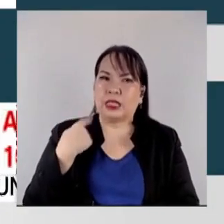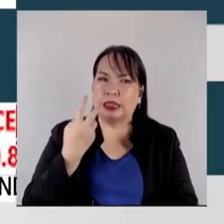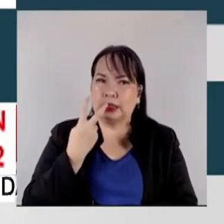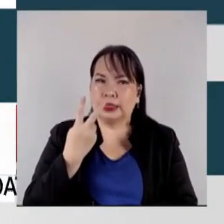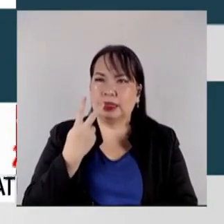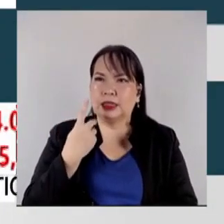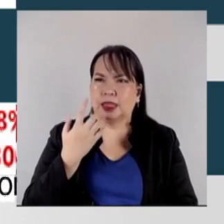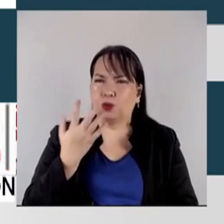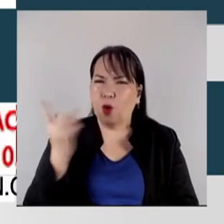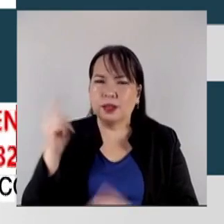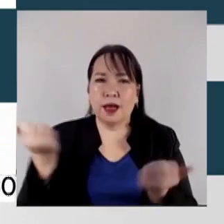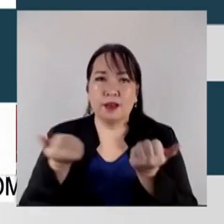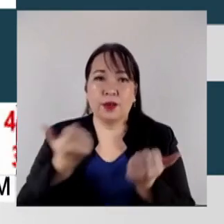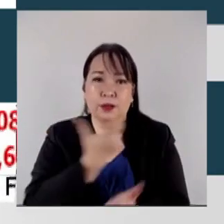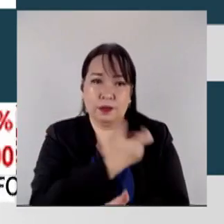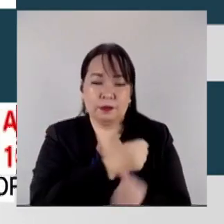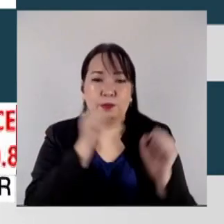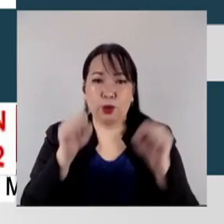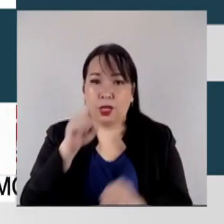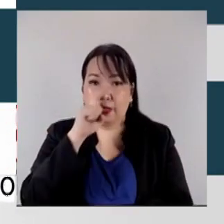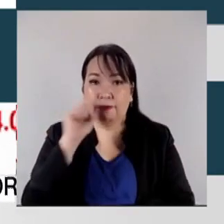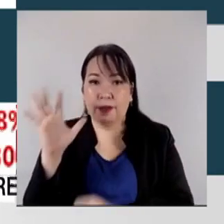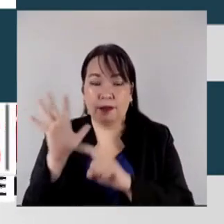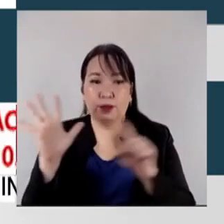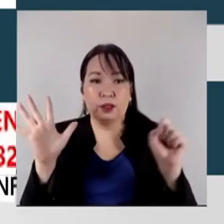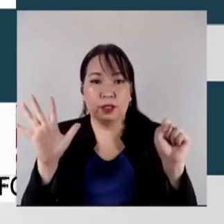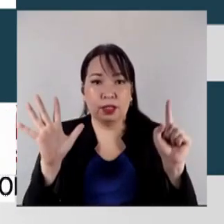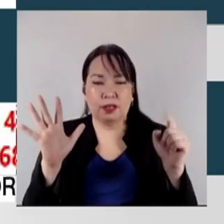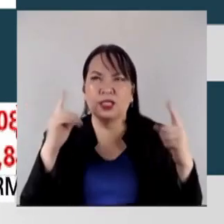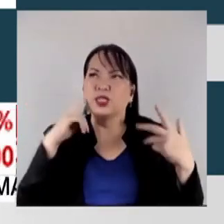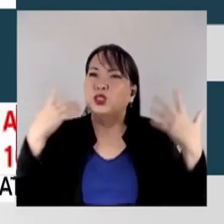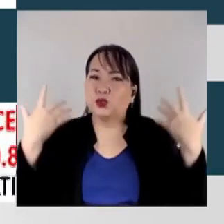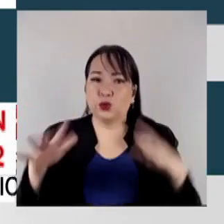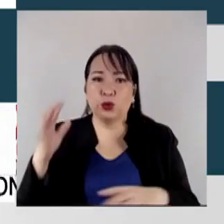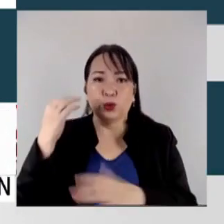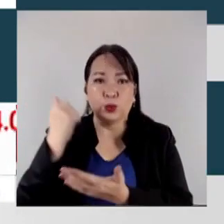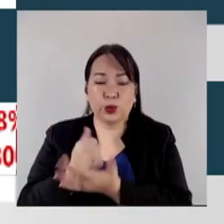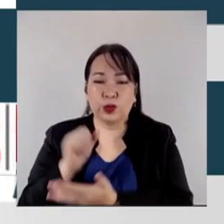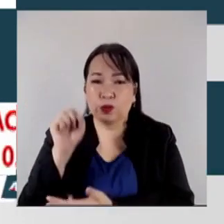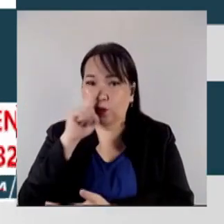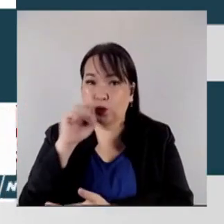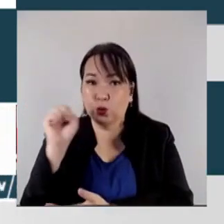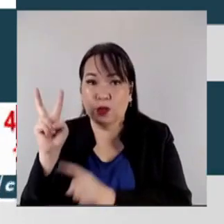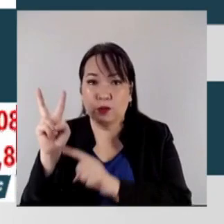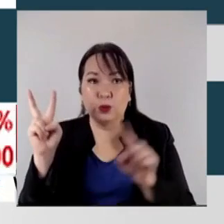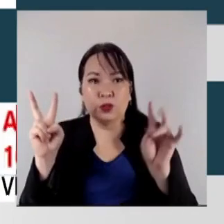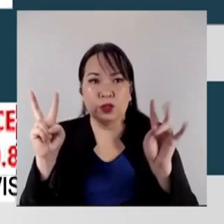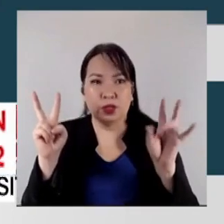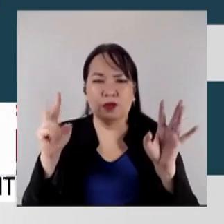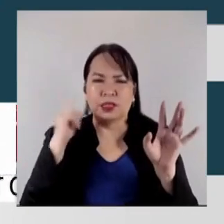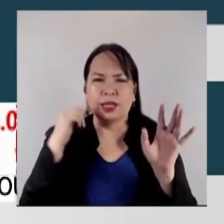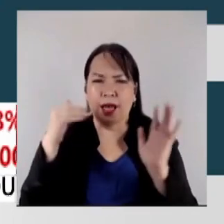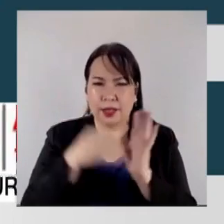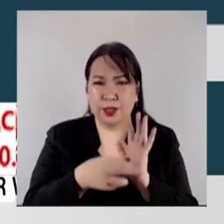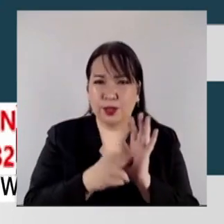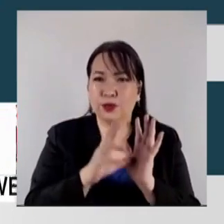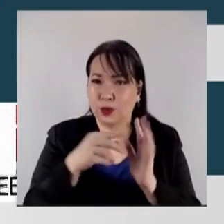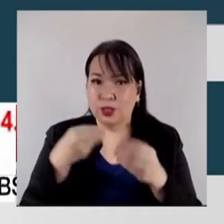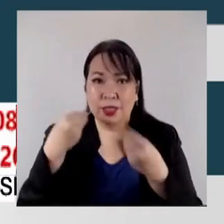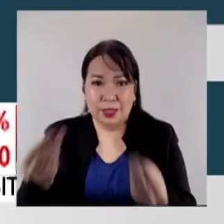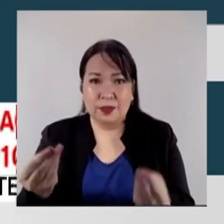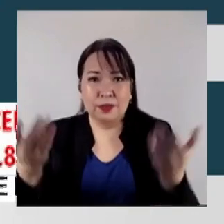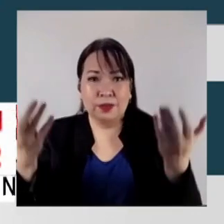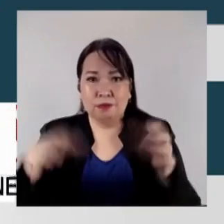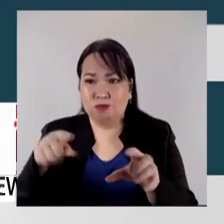old. We already approved the 12 to 17. I think we need to review. Are we going to give? Can we give